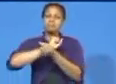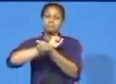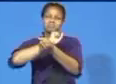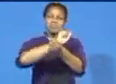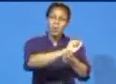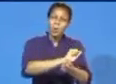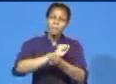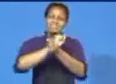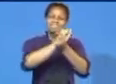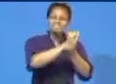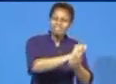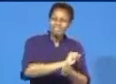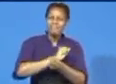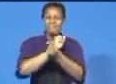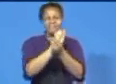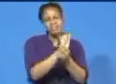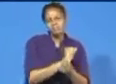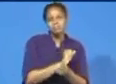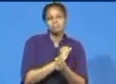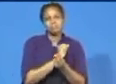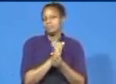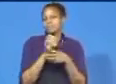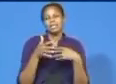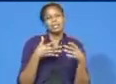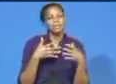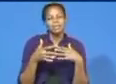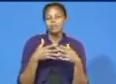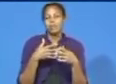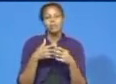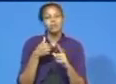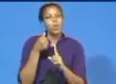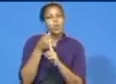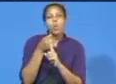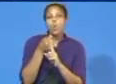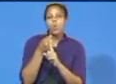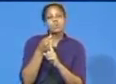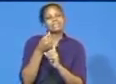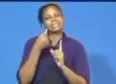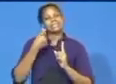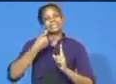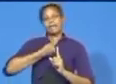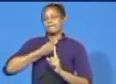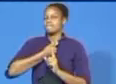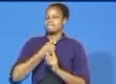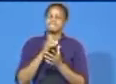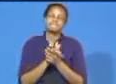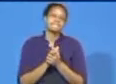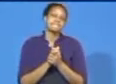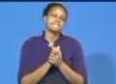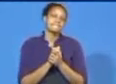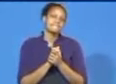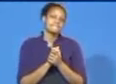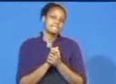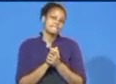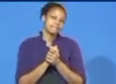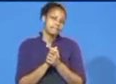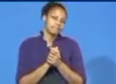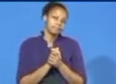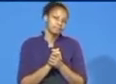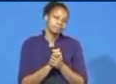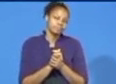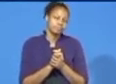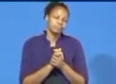that dehumanizes, even if it is with our own complicity. Stay with me, I'm going somewhere.